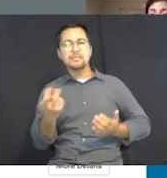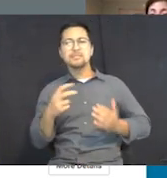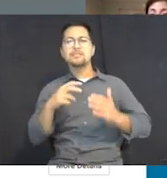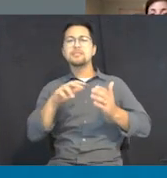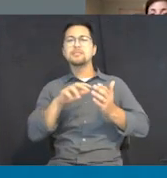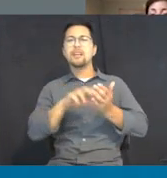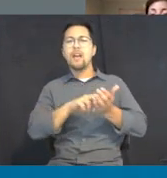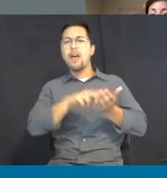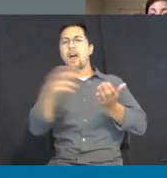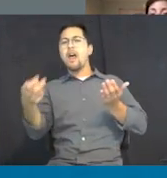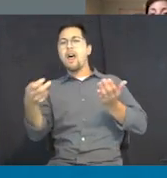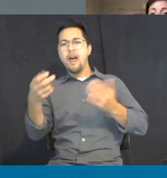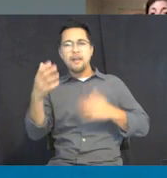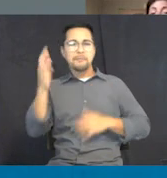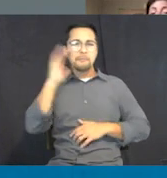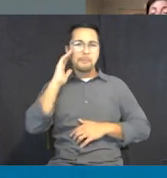support.